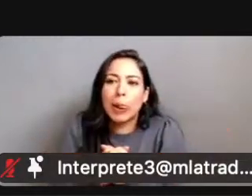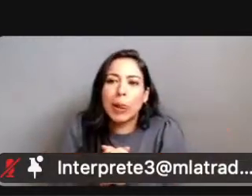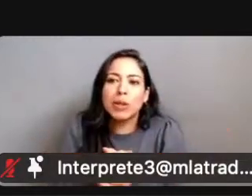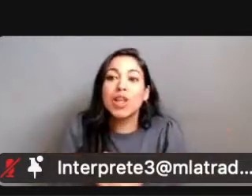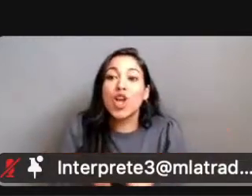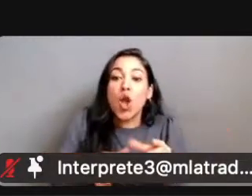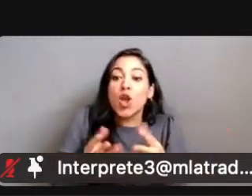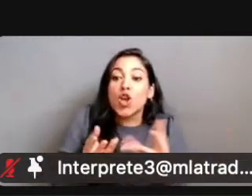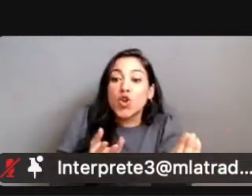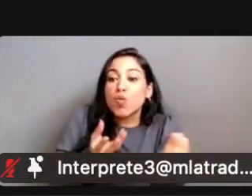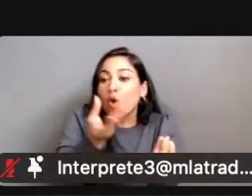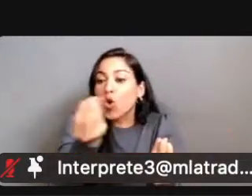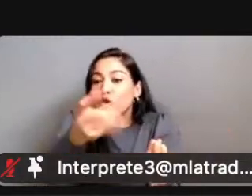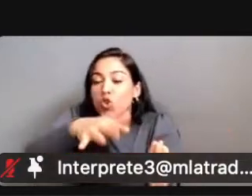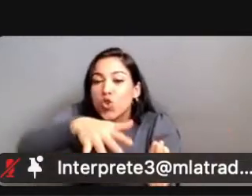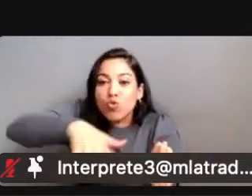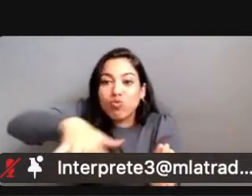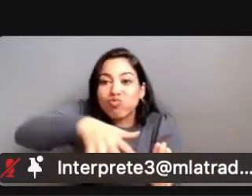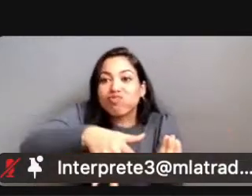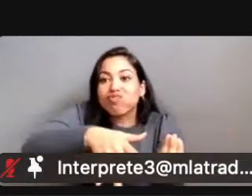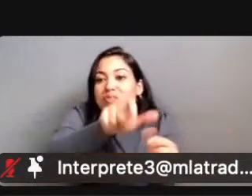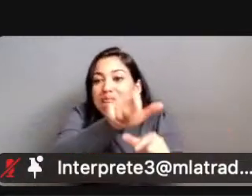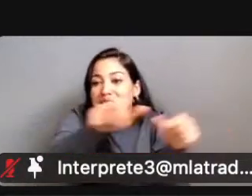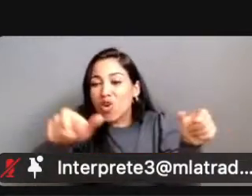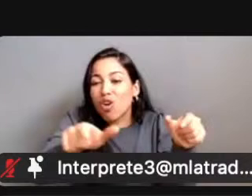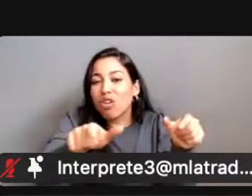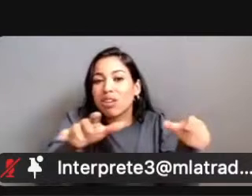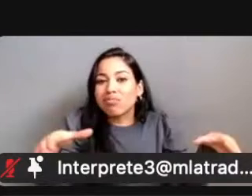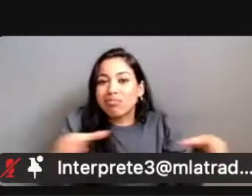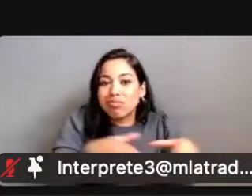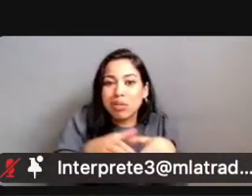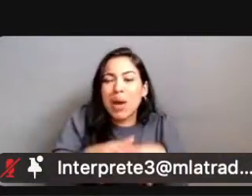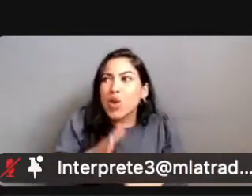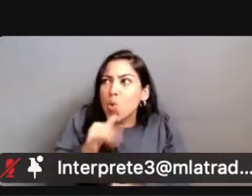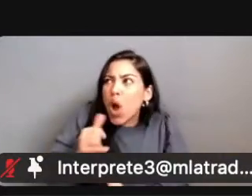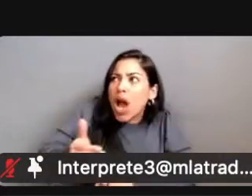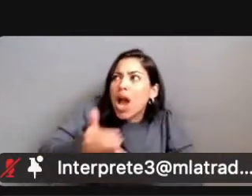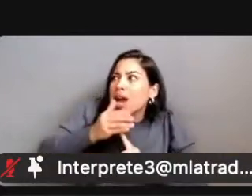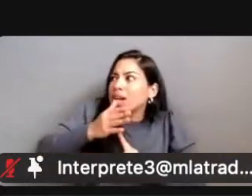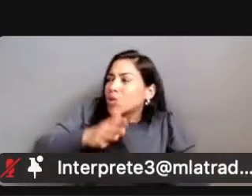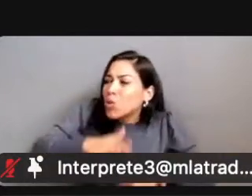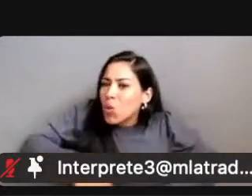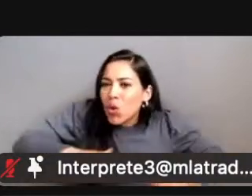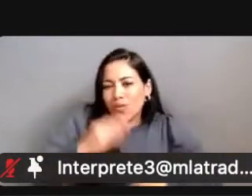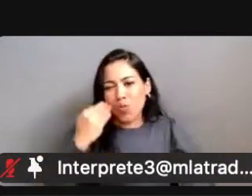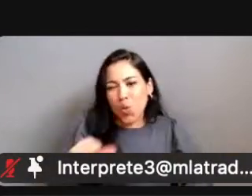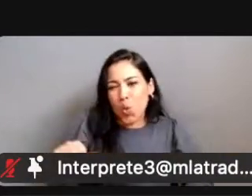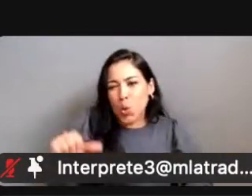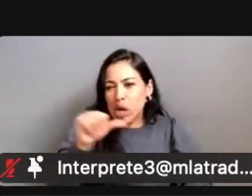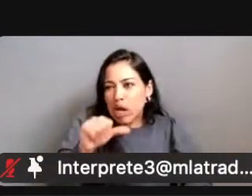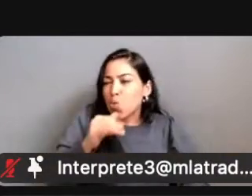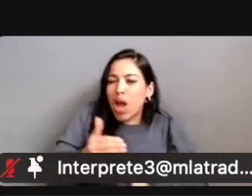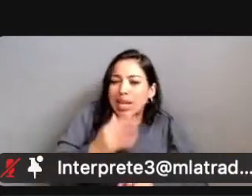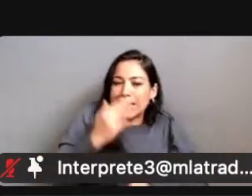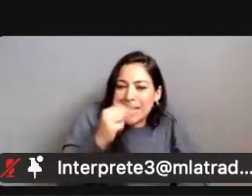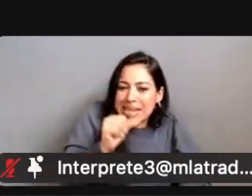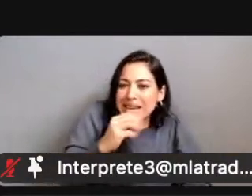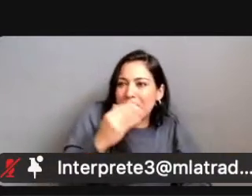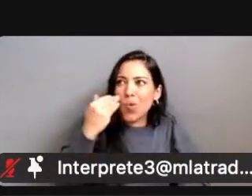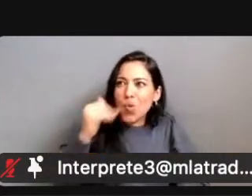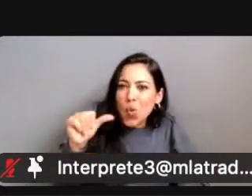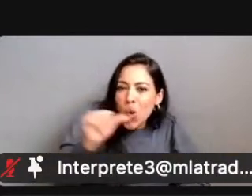it is an ally or a partner that are more unprotected, as is the case of